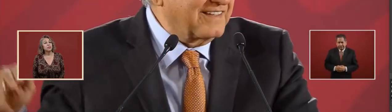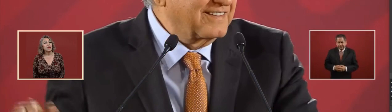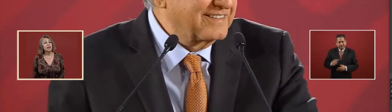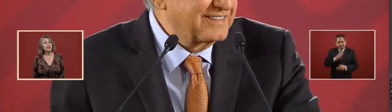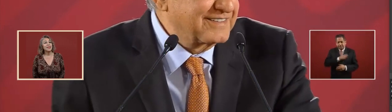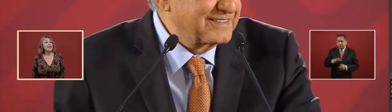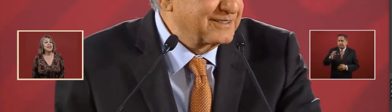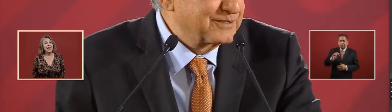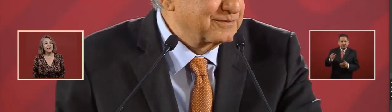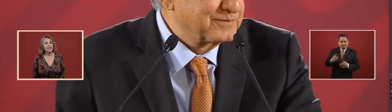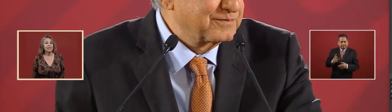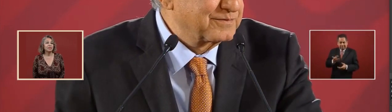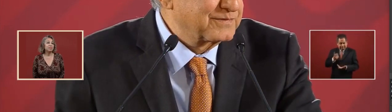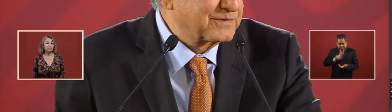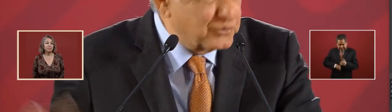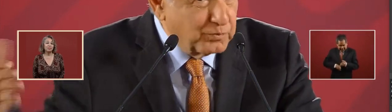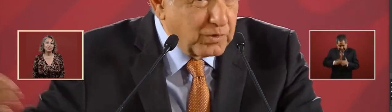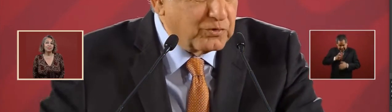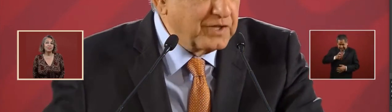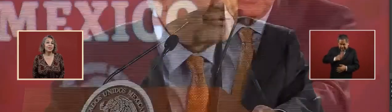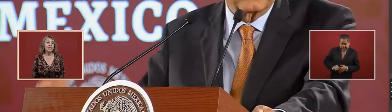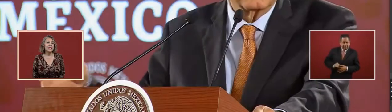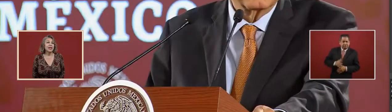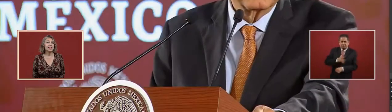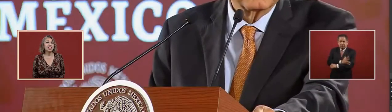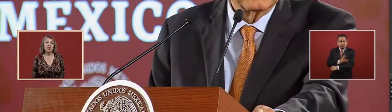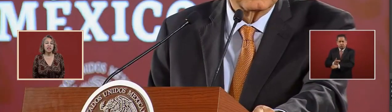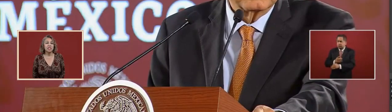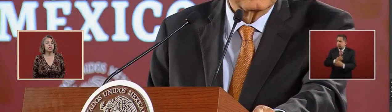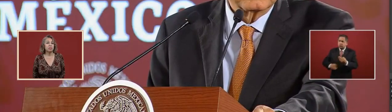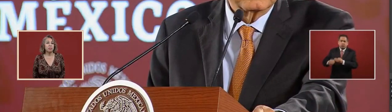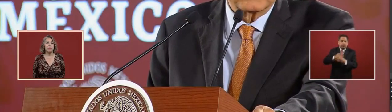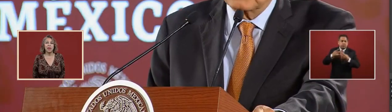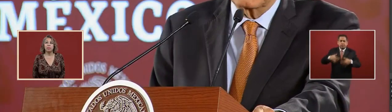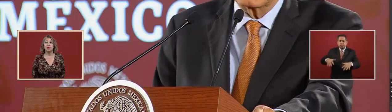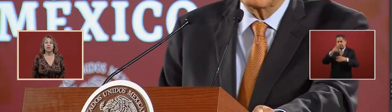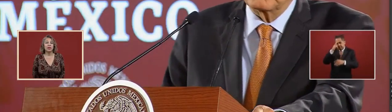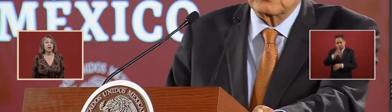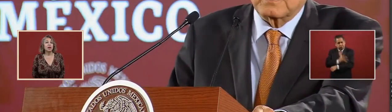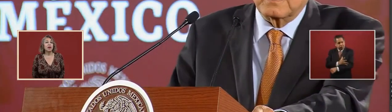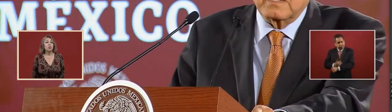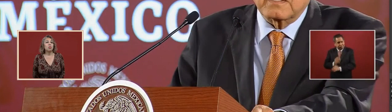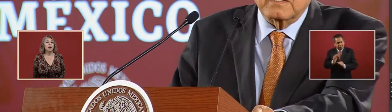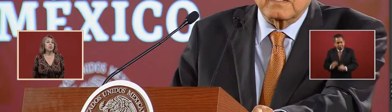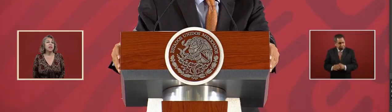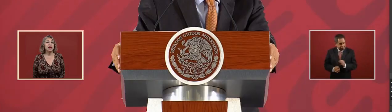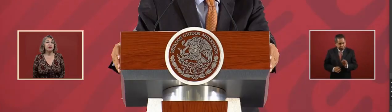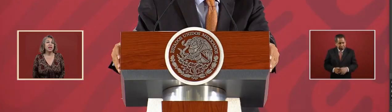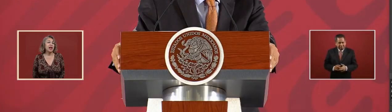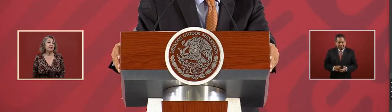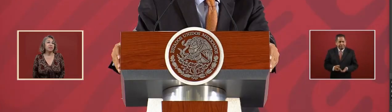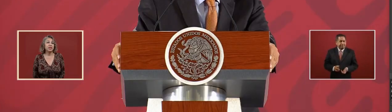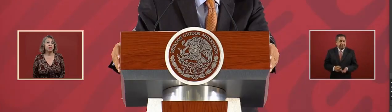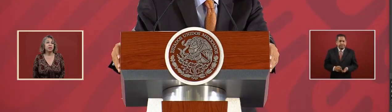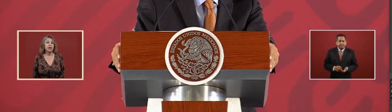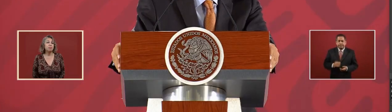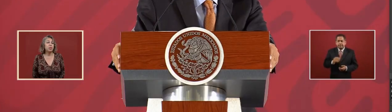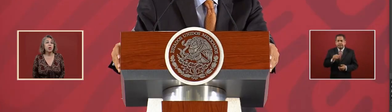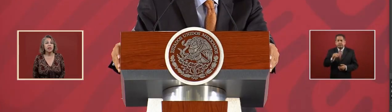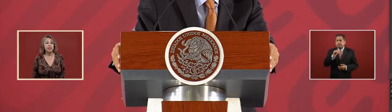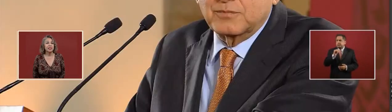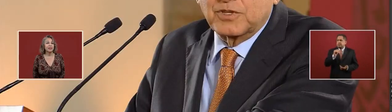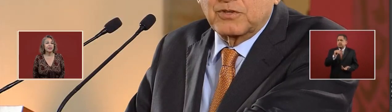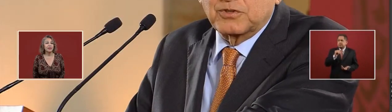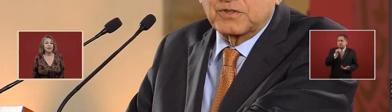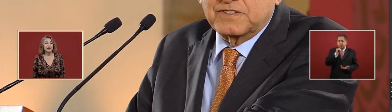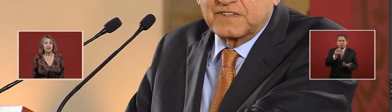Innata. It's innate. Es un pueblo honesto. It's an honest people. We wouldn't even have to